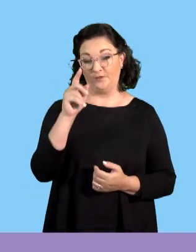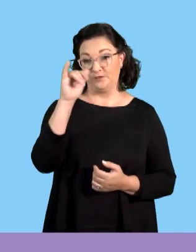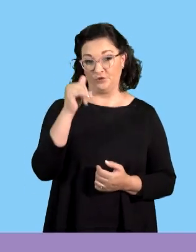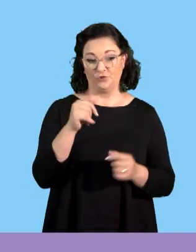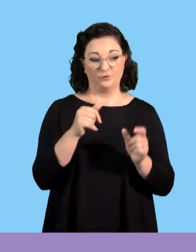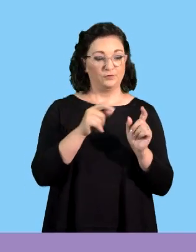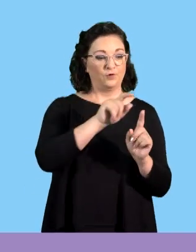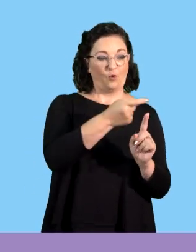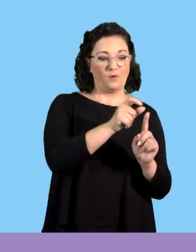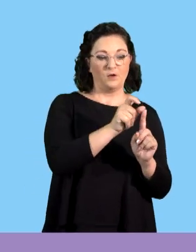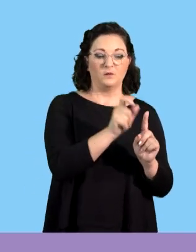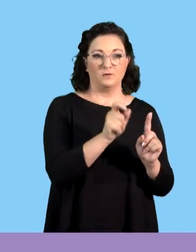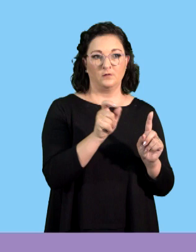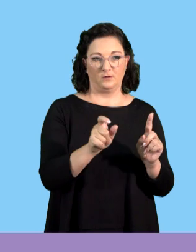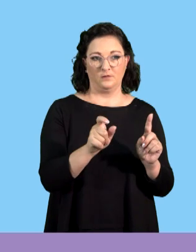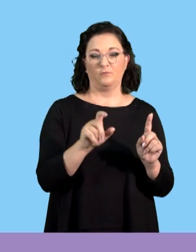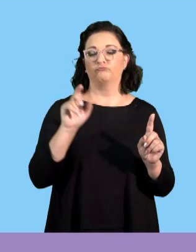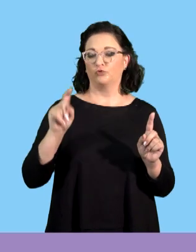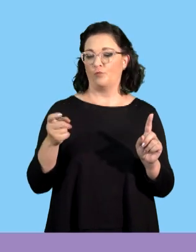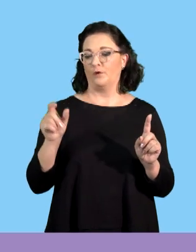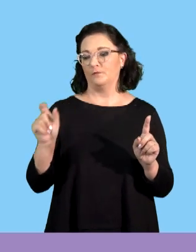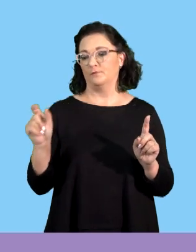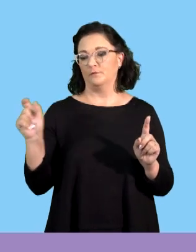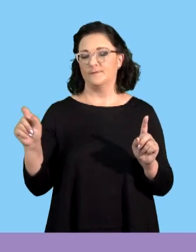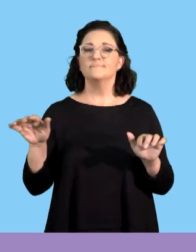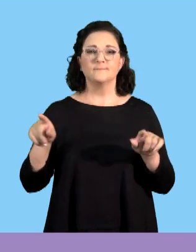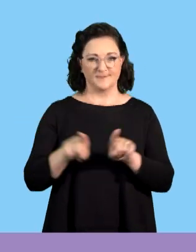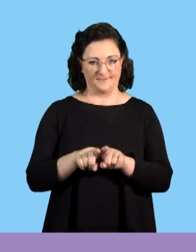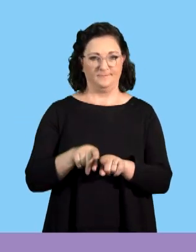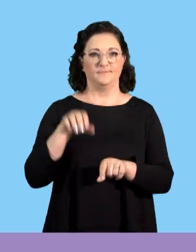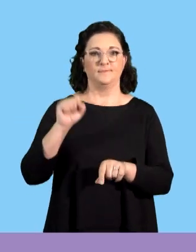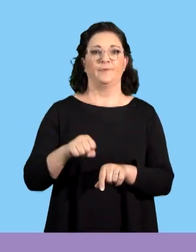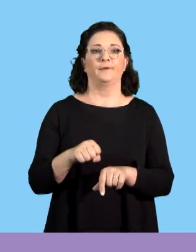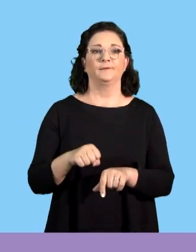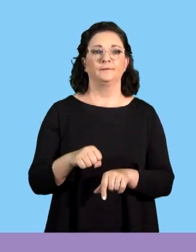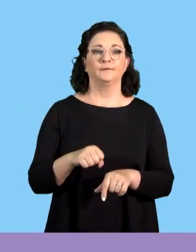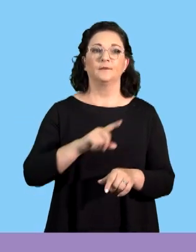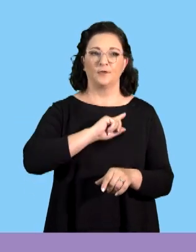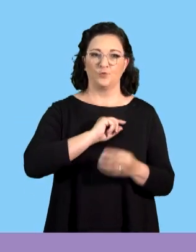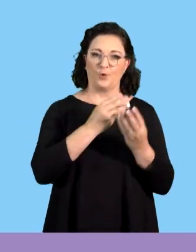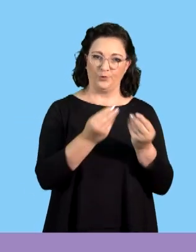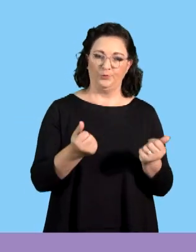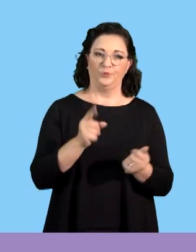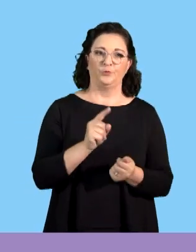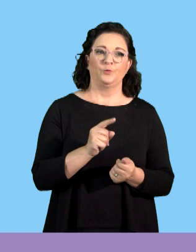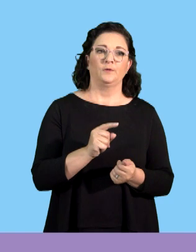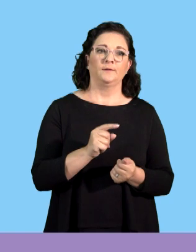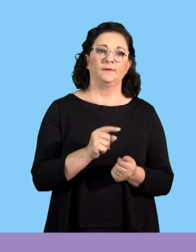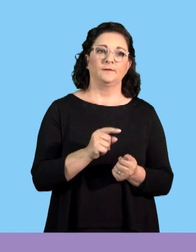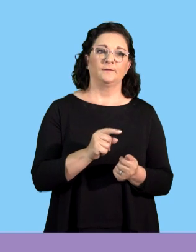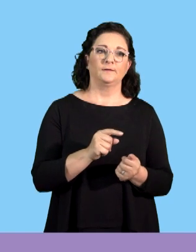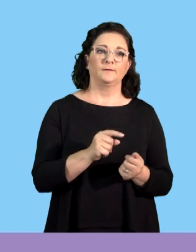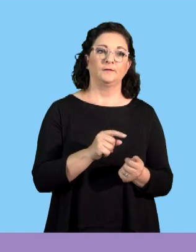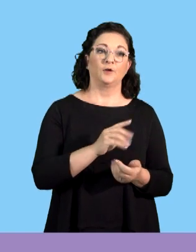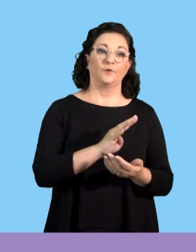the decimals. Now they are the same, and let's see the solution. Solution says we have our